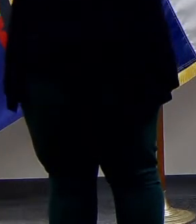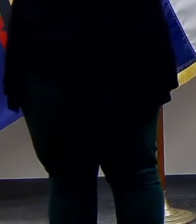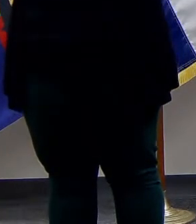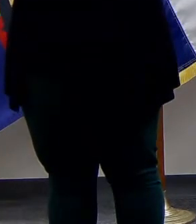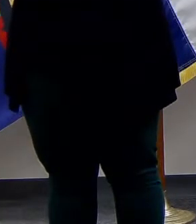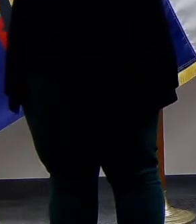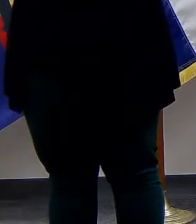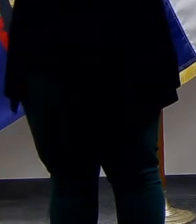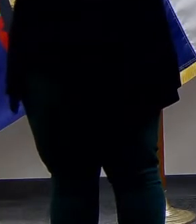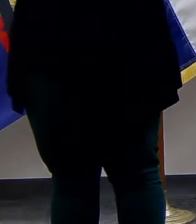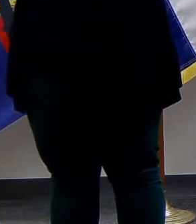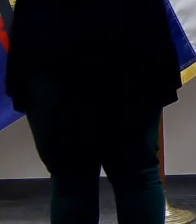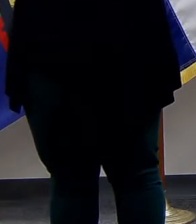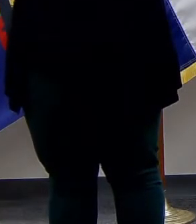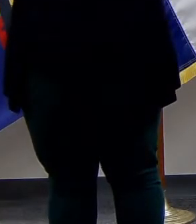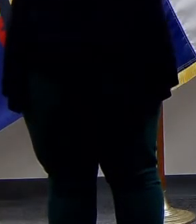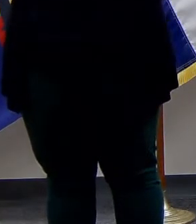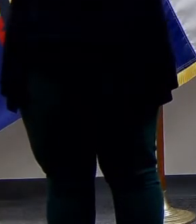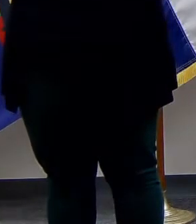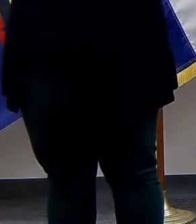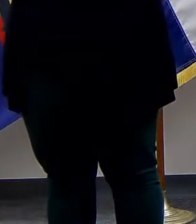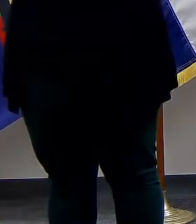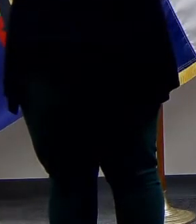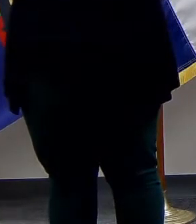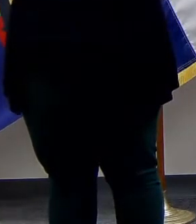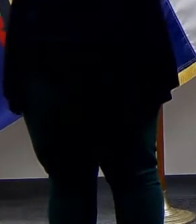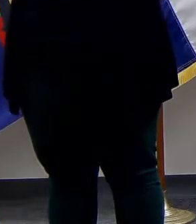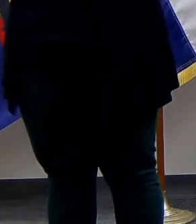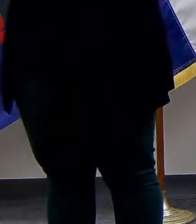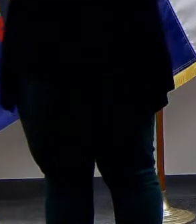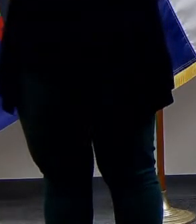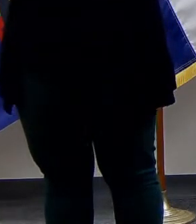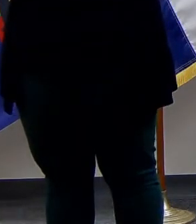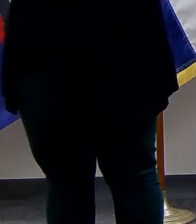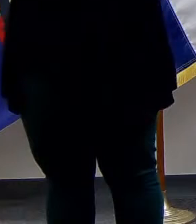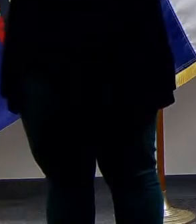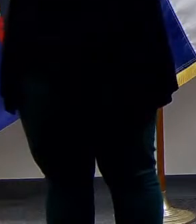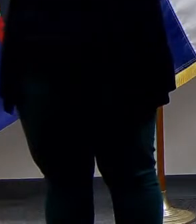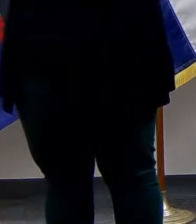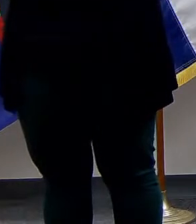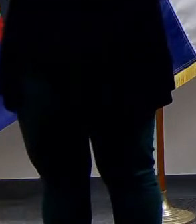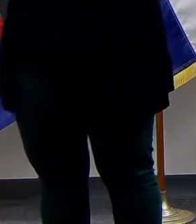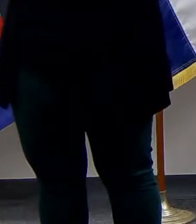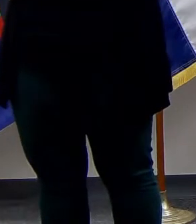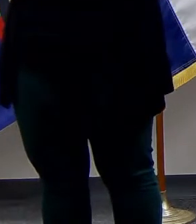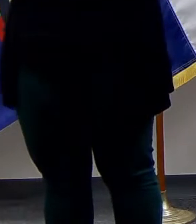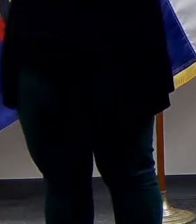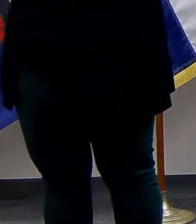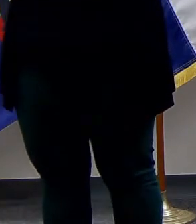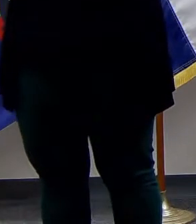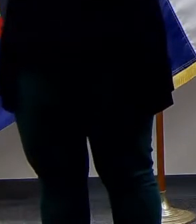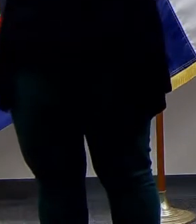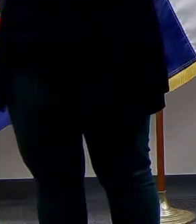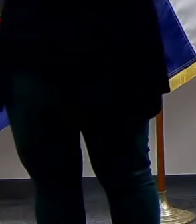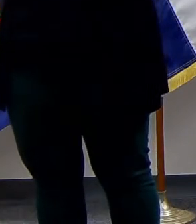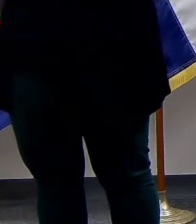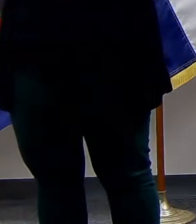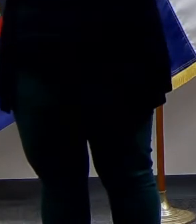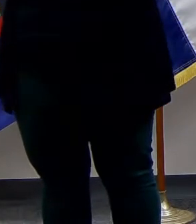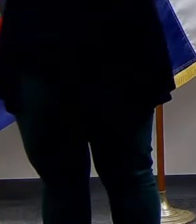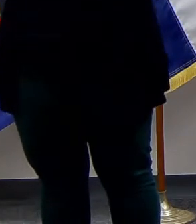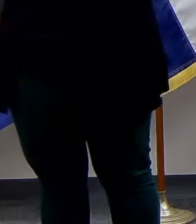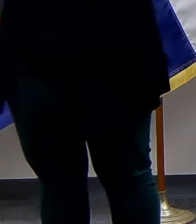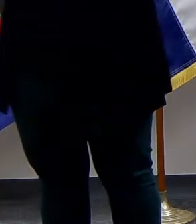presentation, I hope to shed some further light on some of these trends, share what we're doing, and offer some recommendations for how we can all be safer as we are